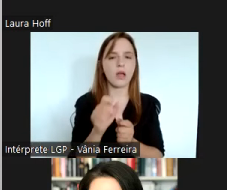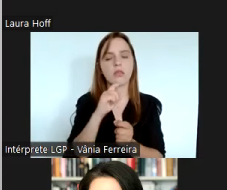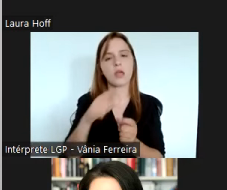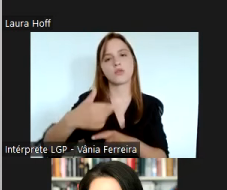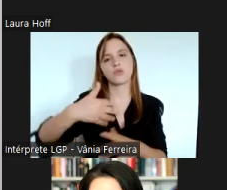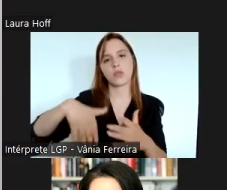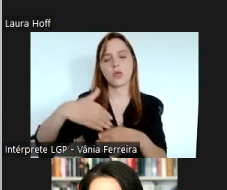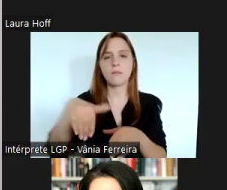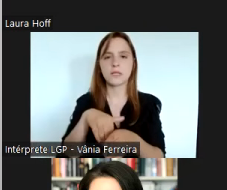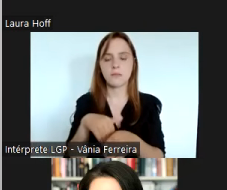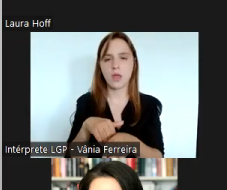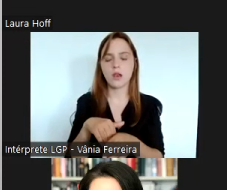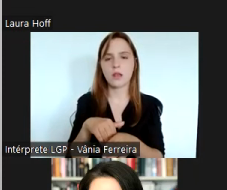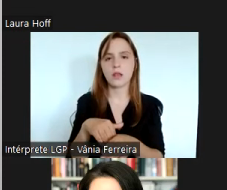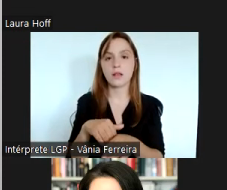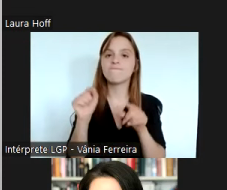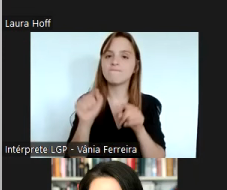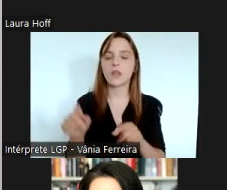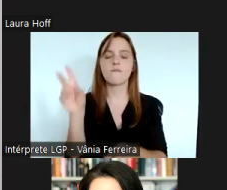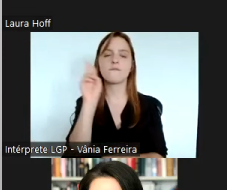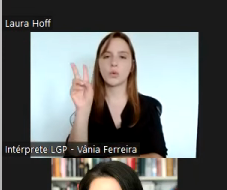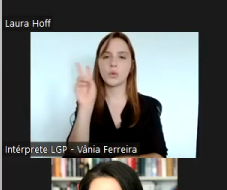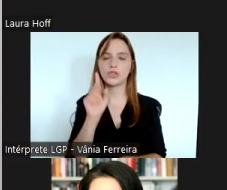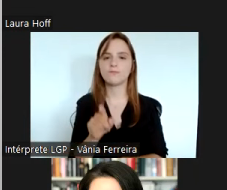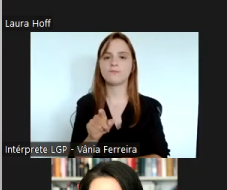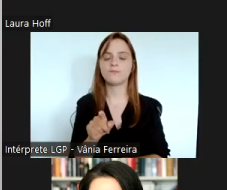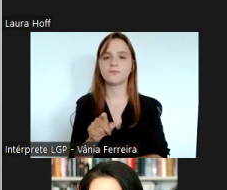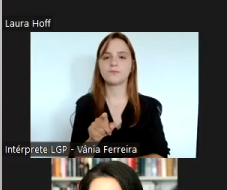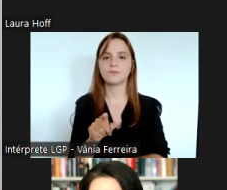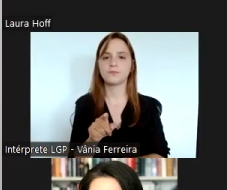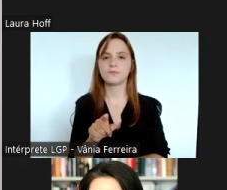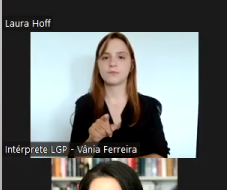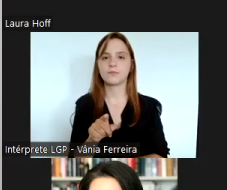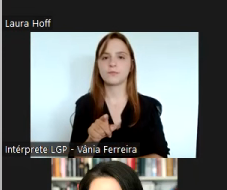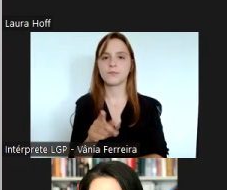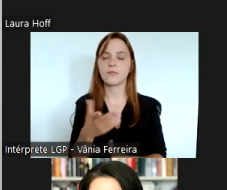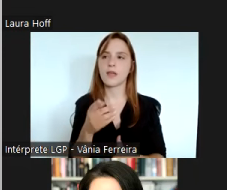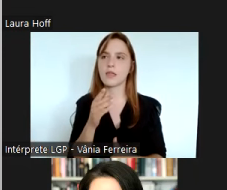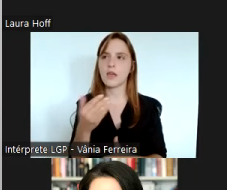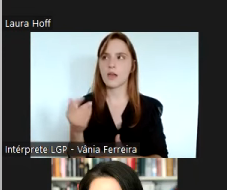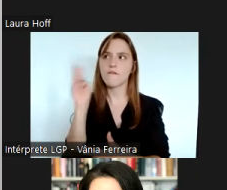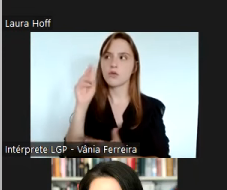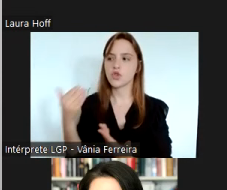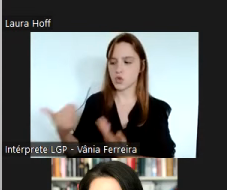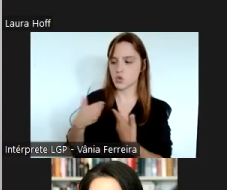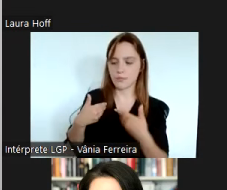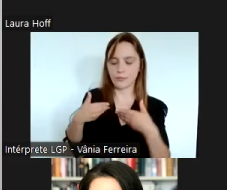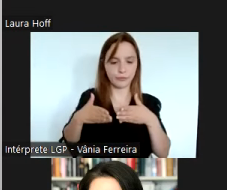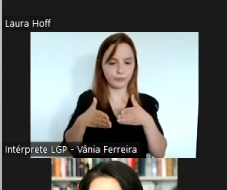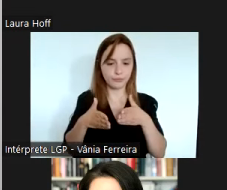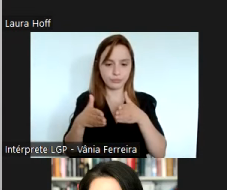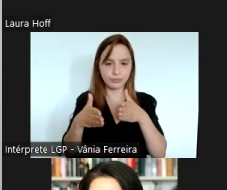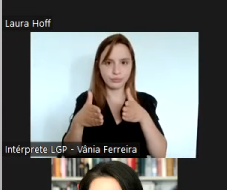I think those values they direct us towards that the ultimate